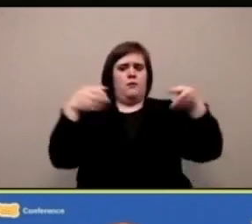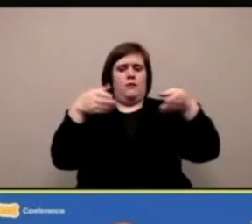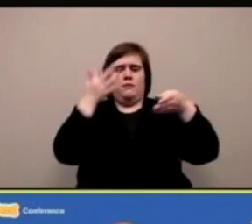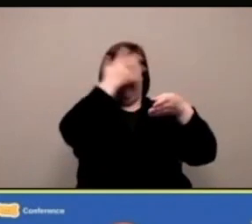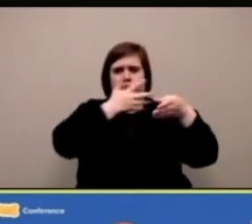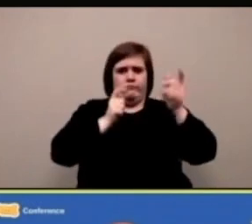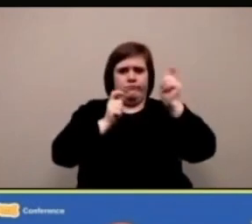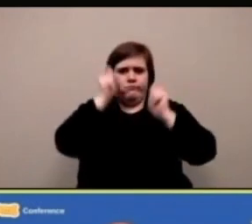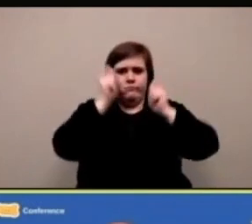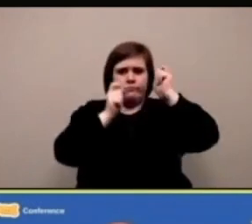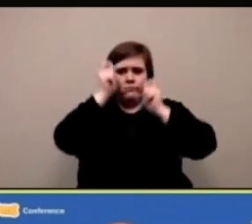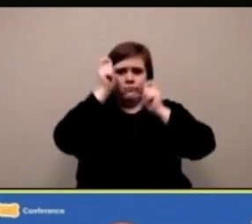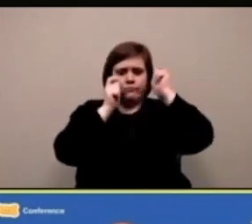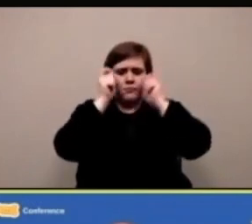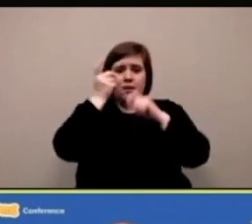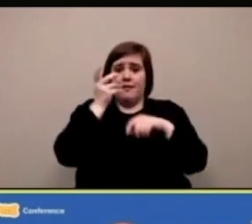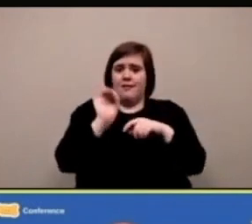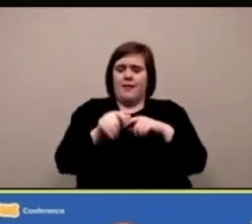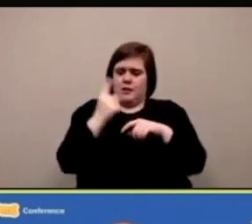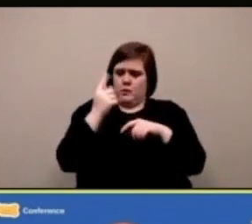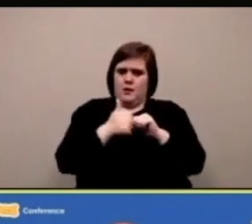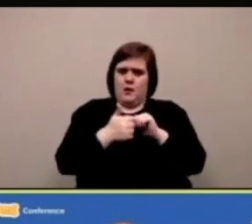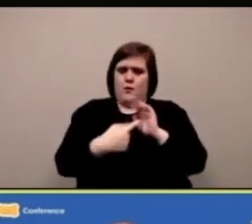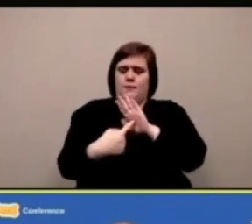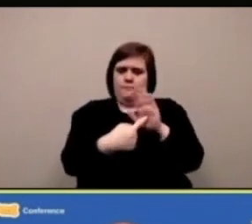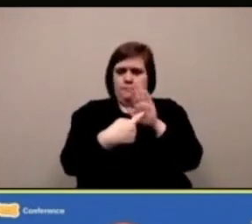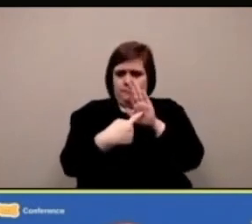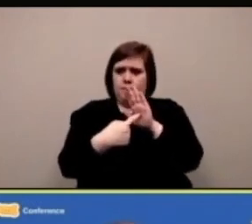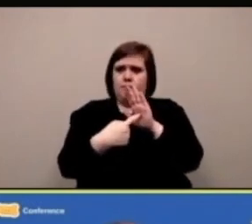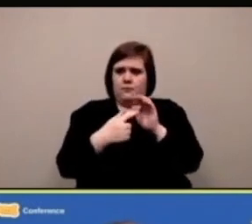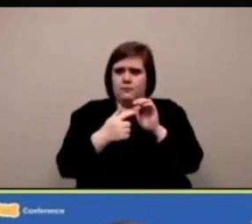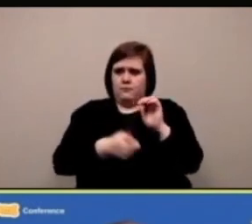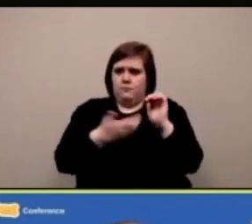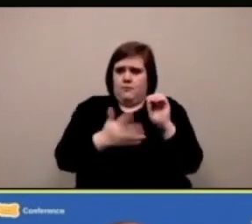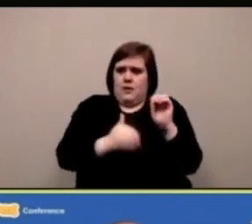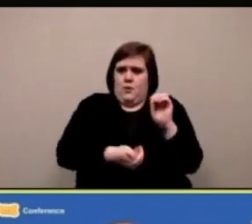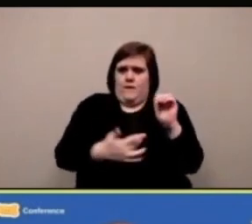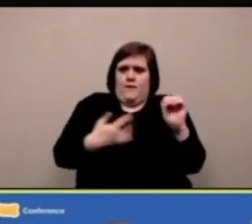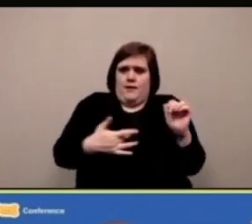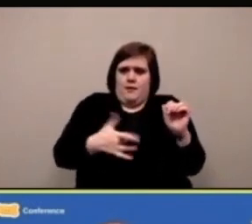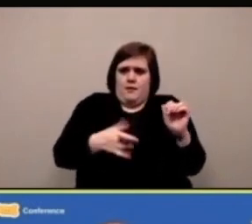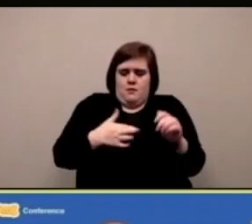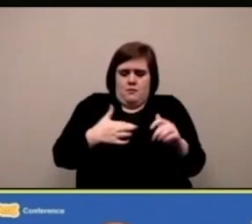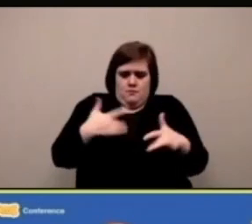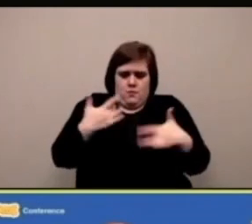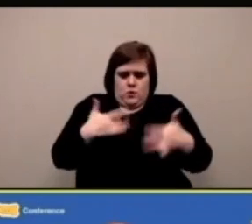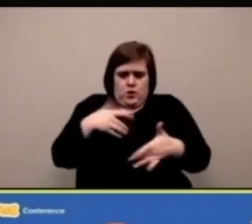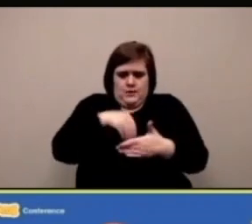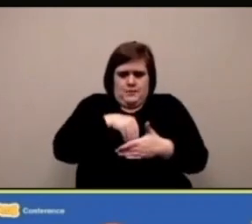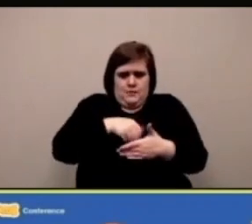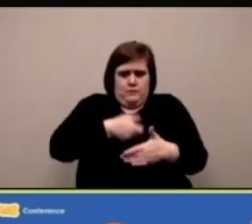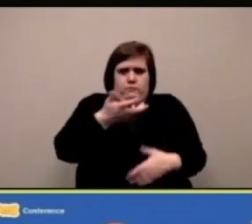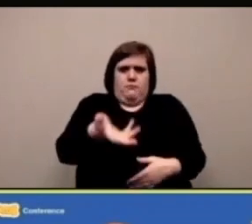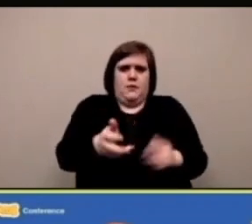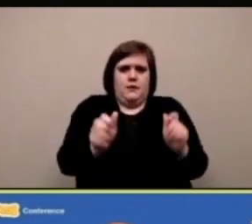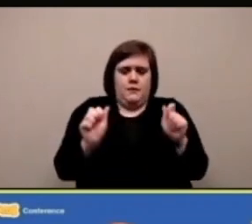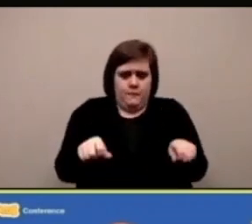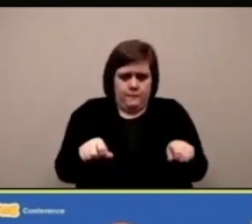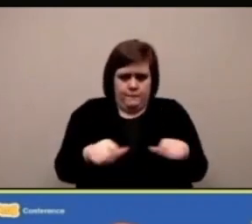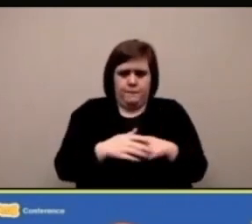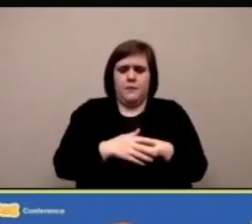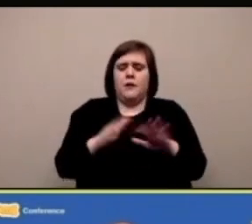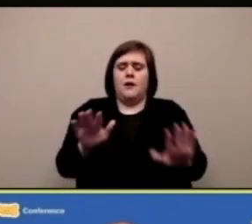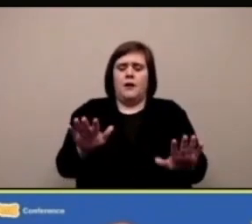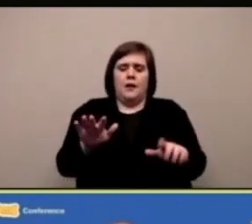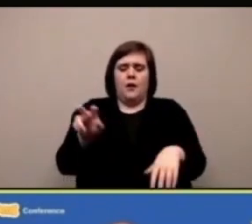expressions, which is one way that we can express how we're feeling or our emotions. And I kind of jump